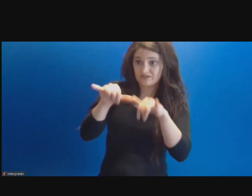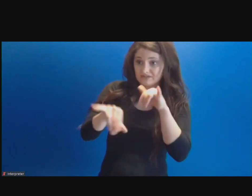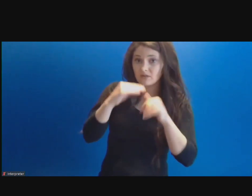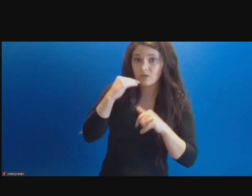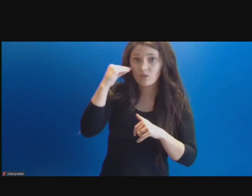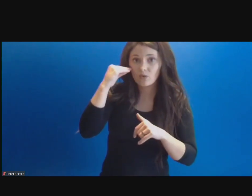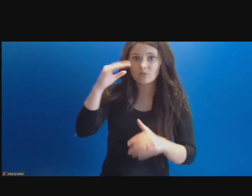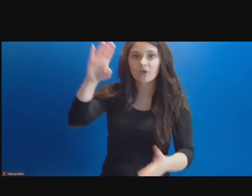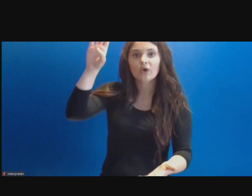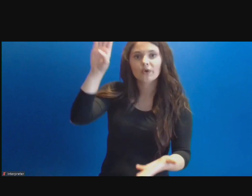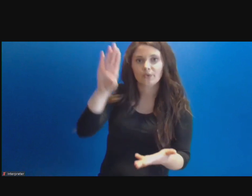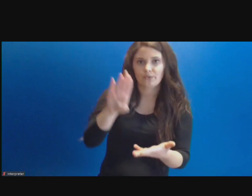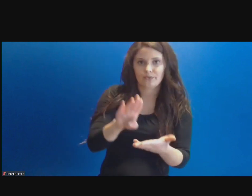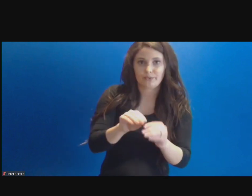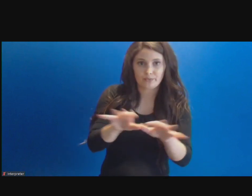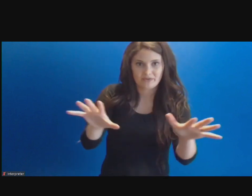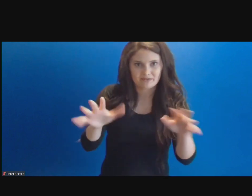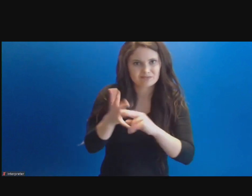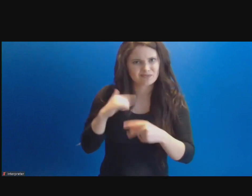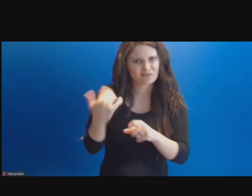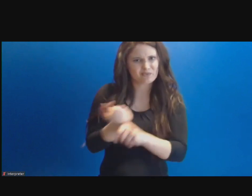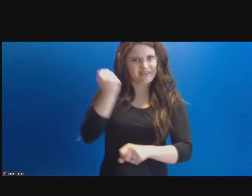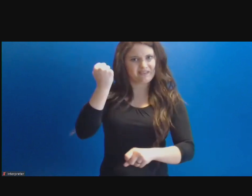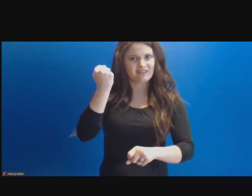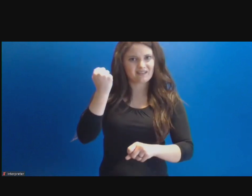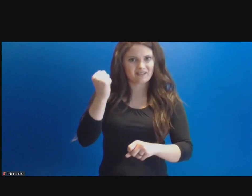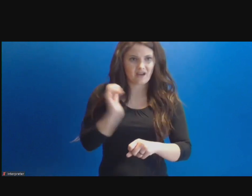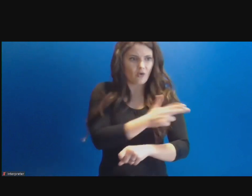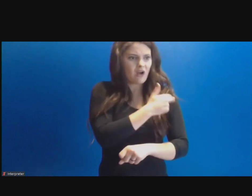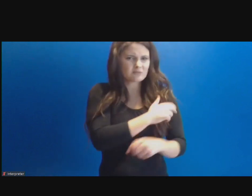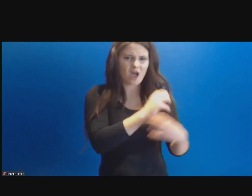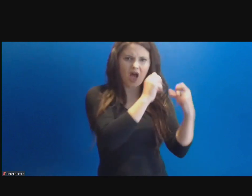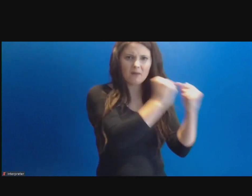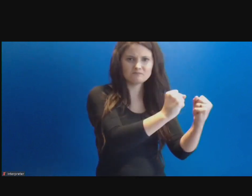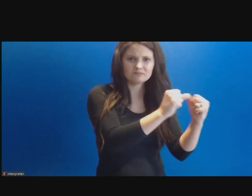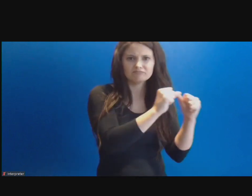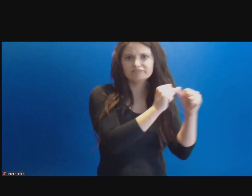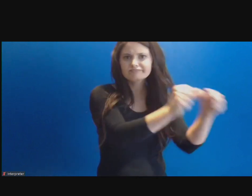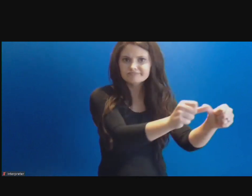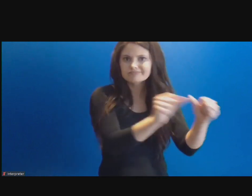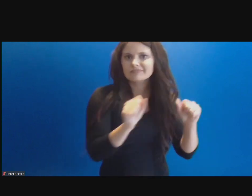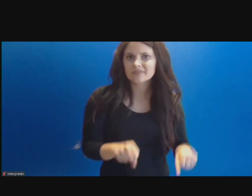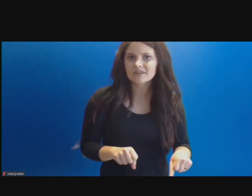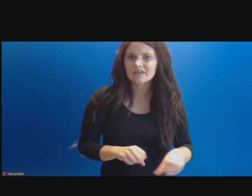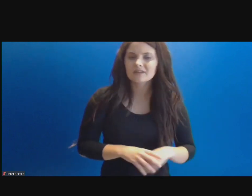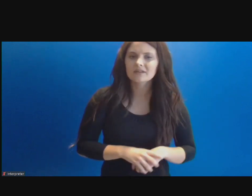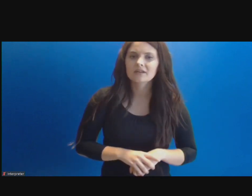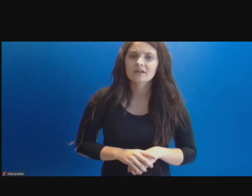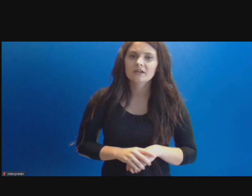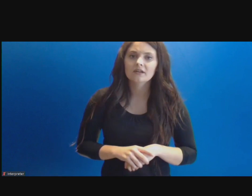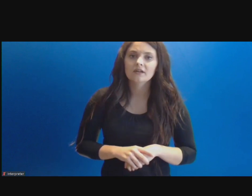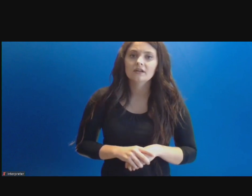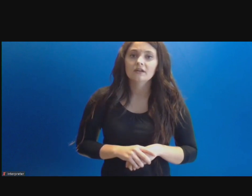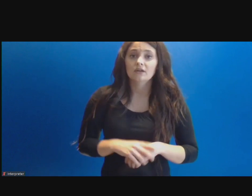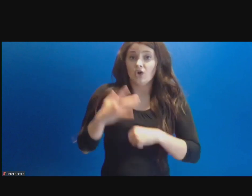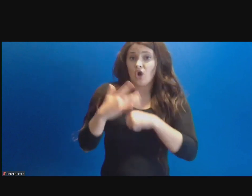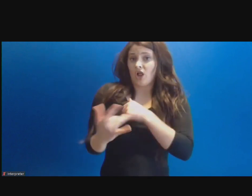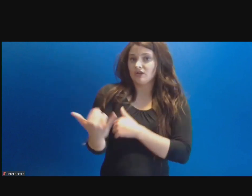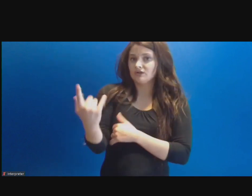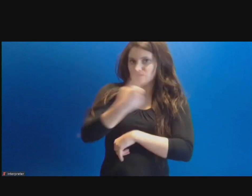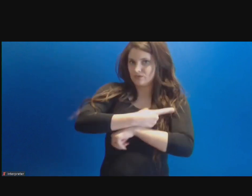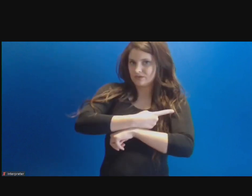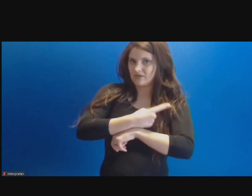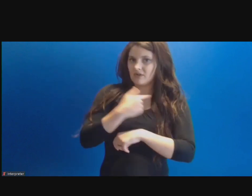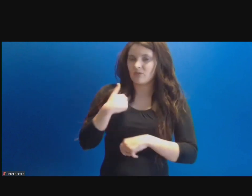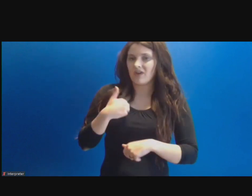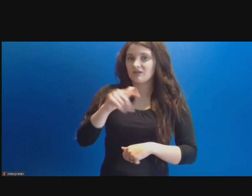the spread, we win. Our hospitals remain strong. As of early today, we had